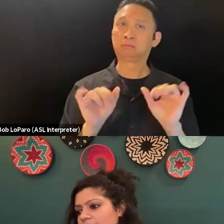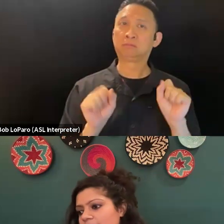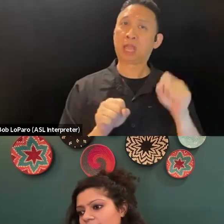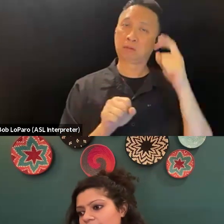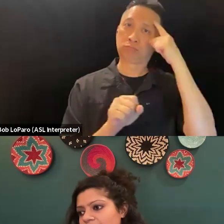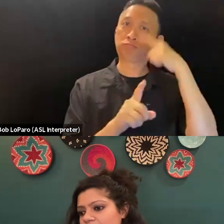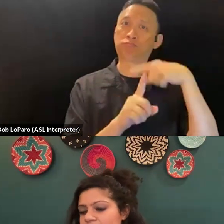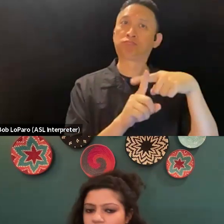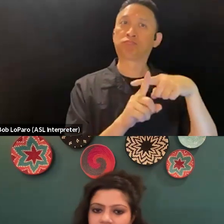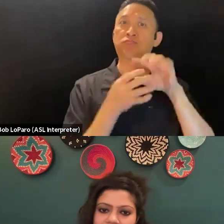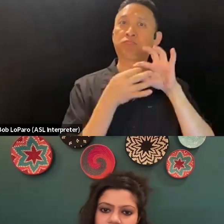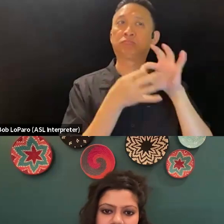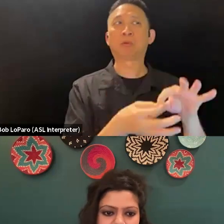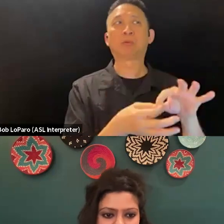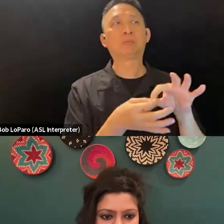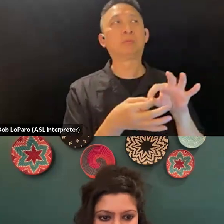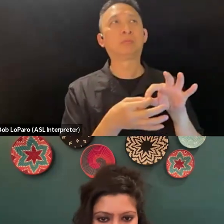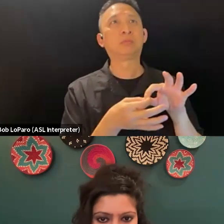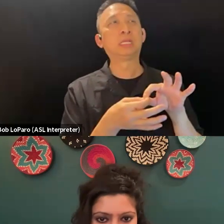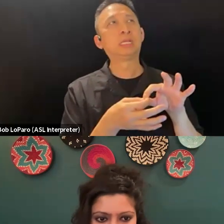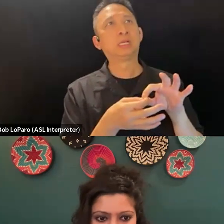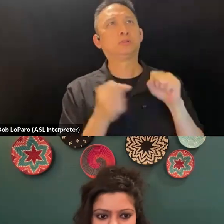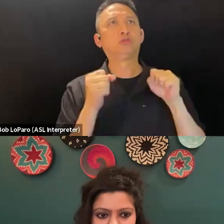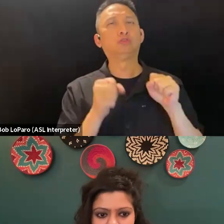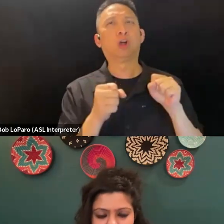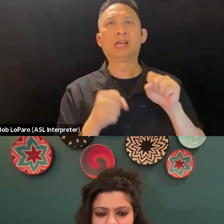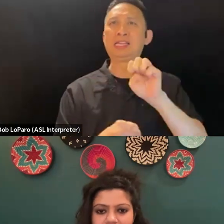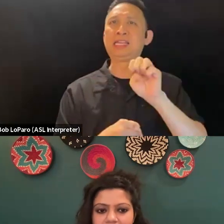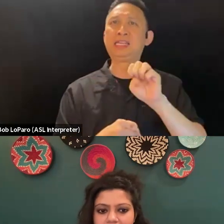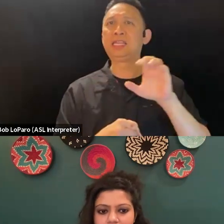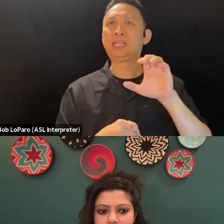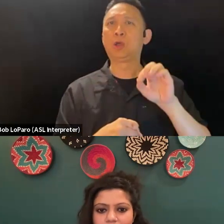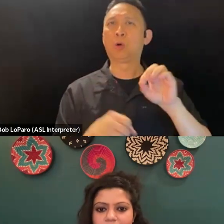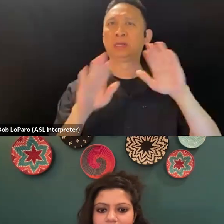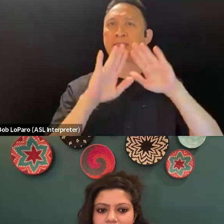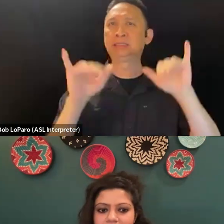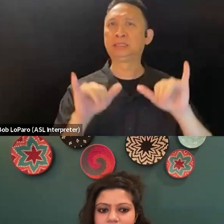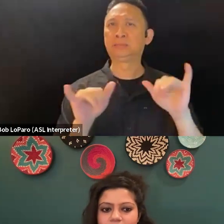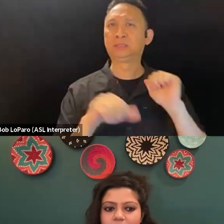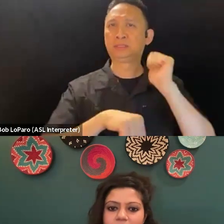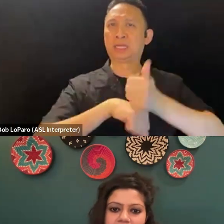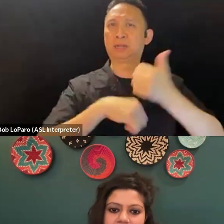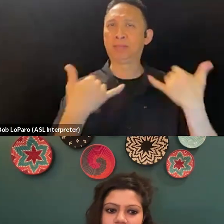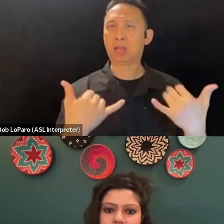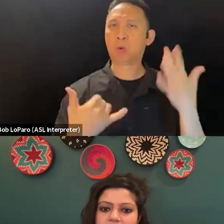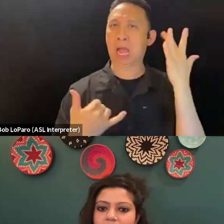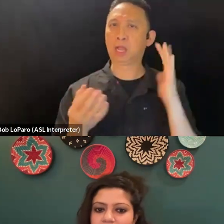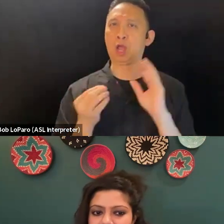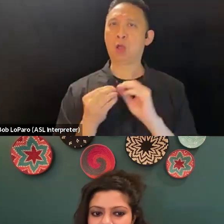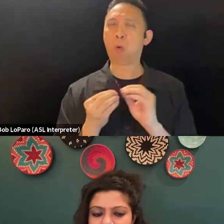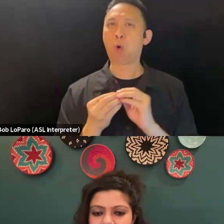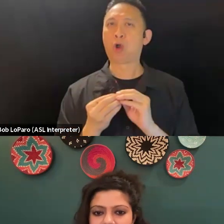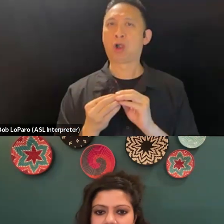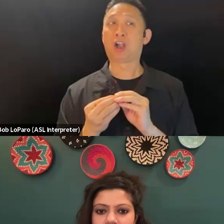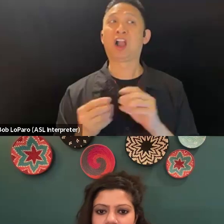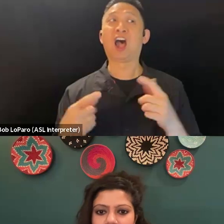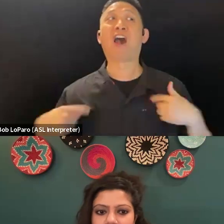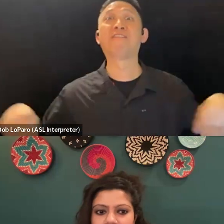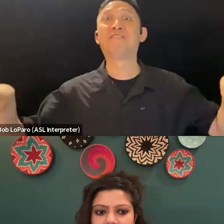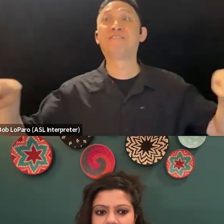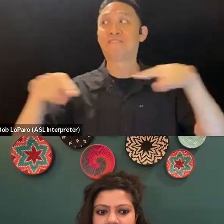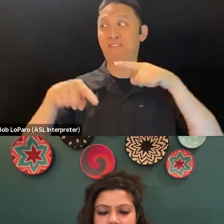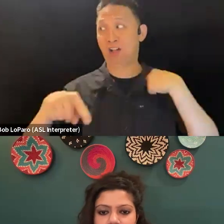up recently, and I'm myself not entirely sure what it means. My hunch is,